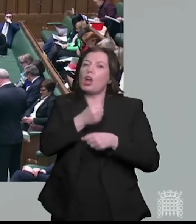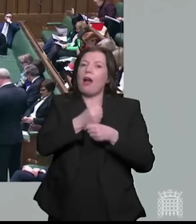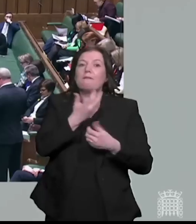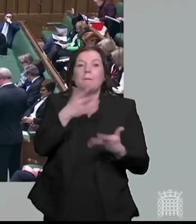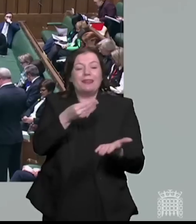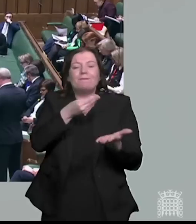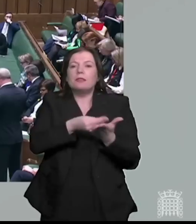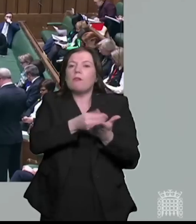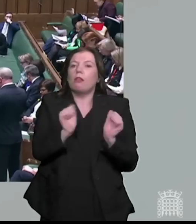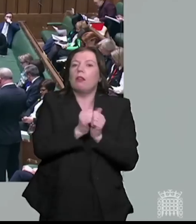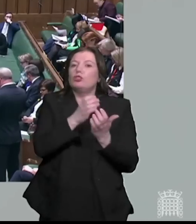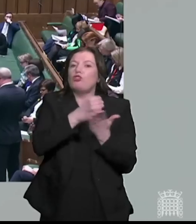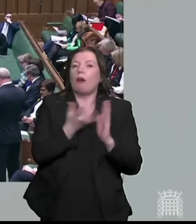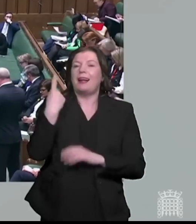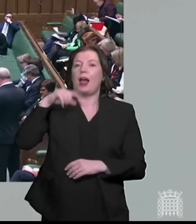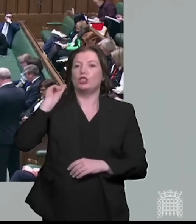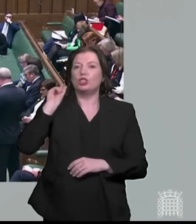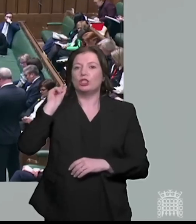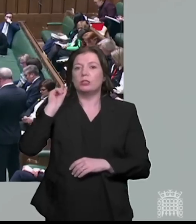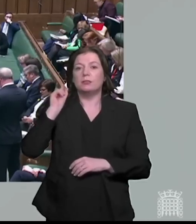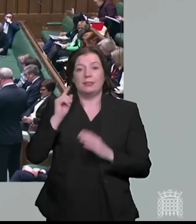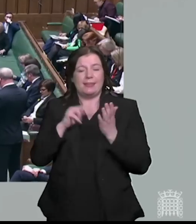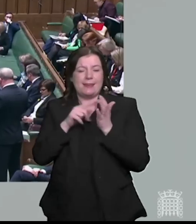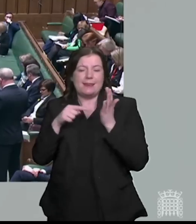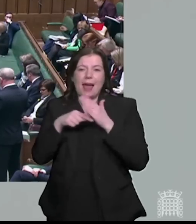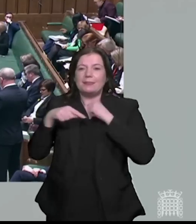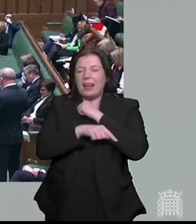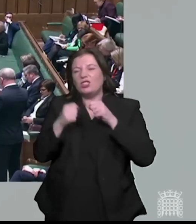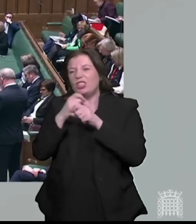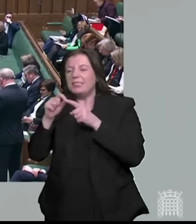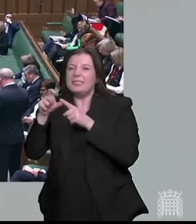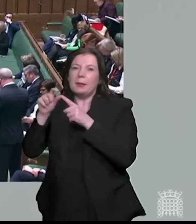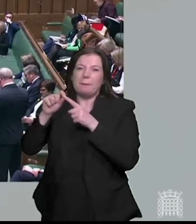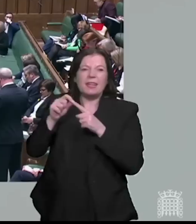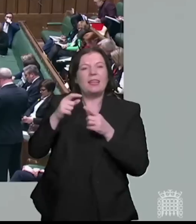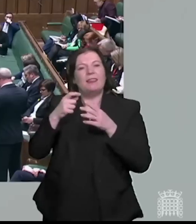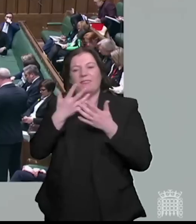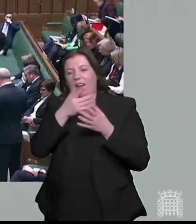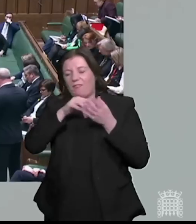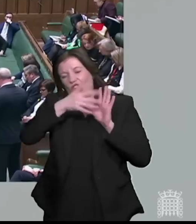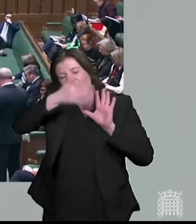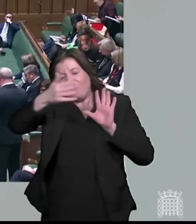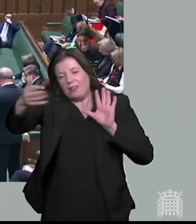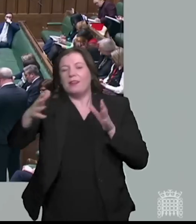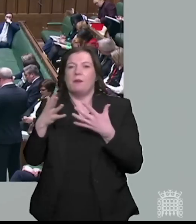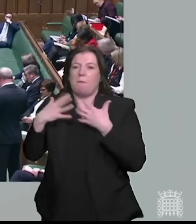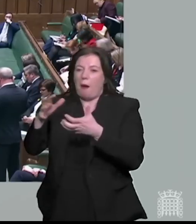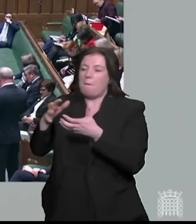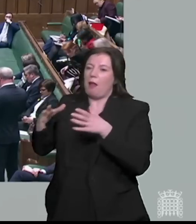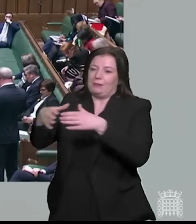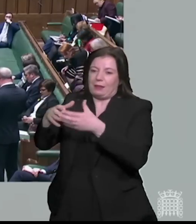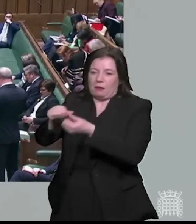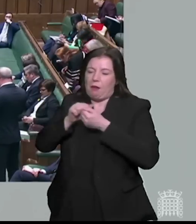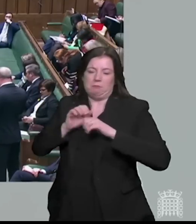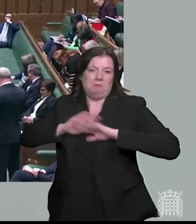fiscal charter last year. Net debt to fall as a share of GDP in the 5th year of a rolling programme, and public sector net borrowing not to